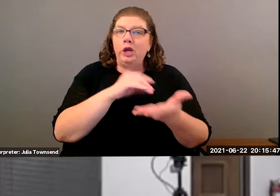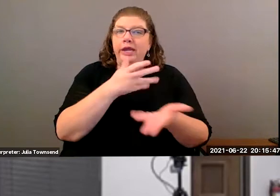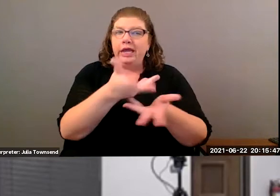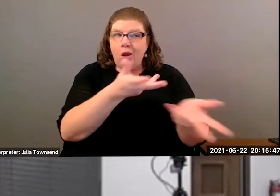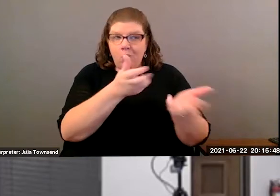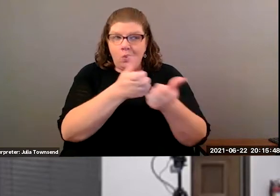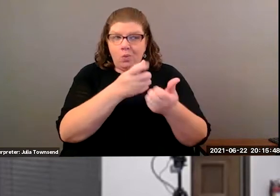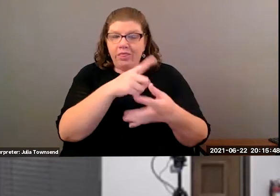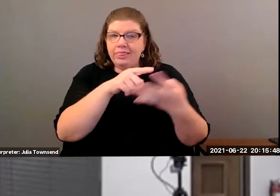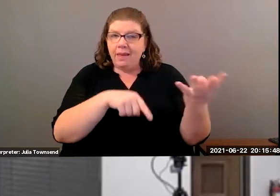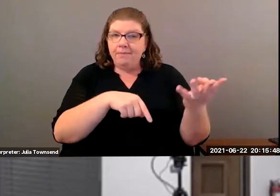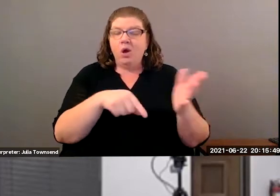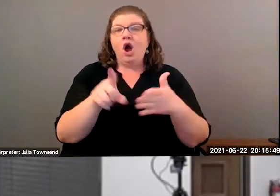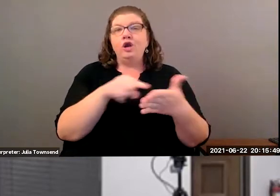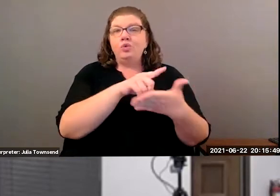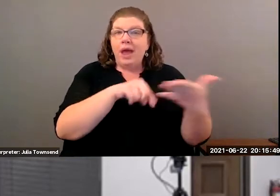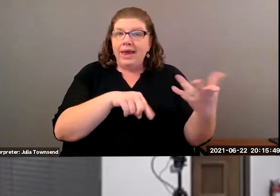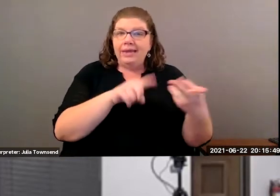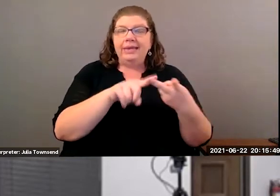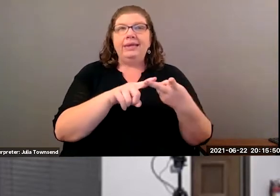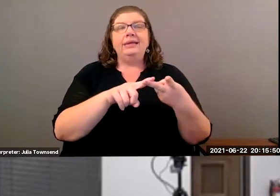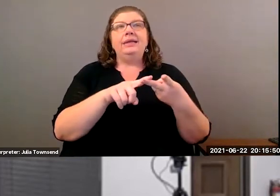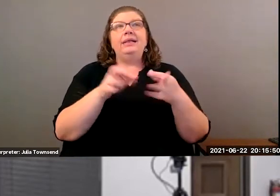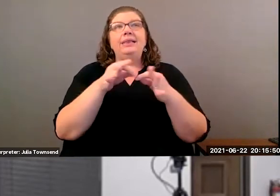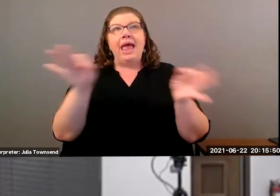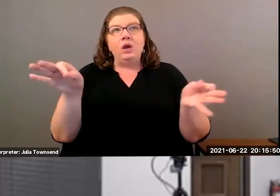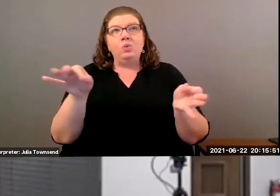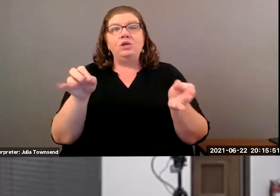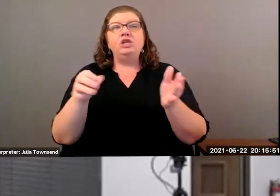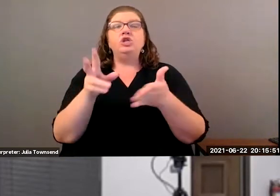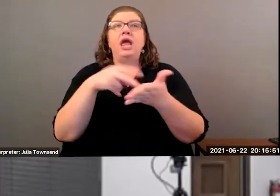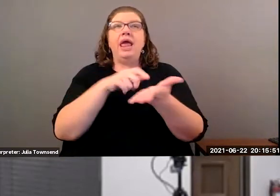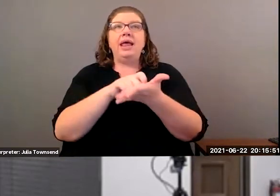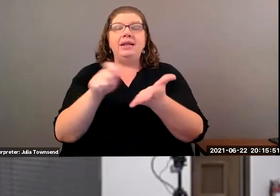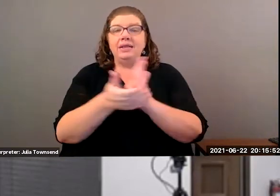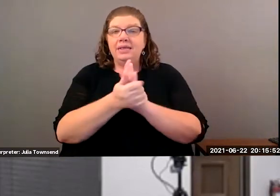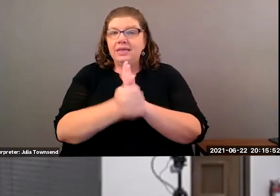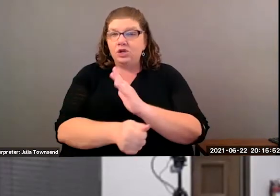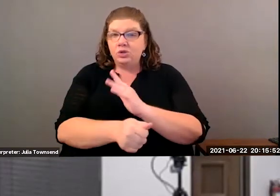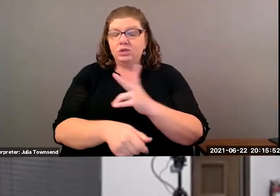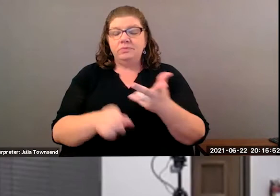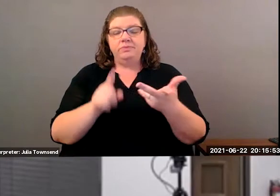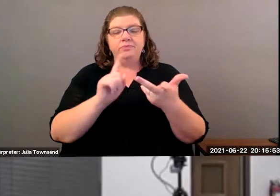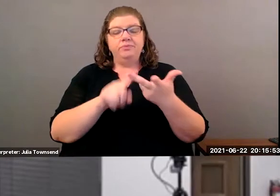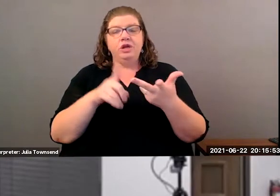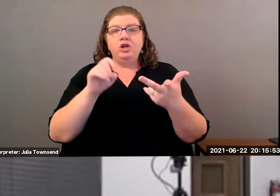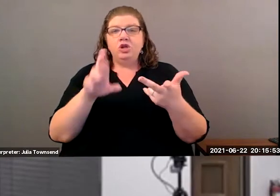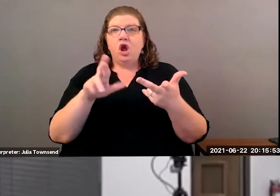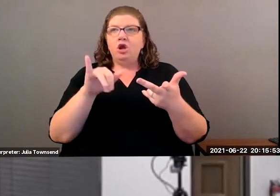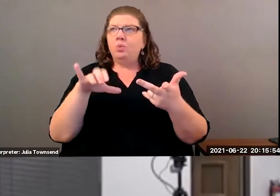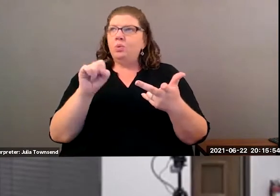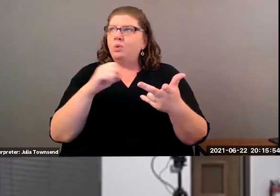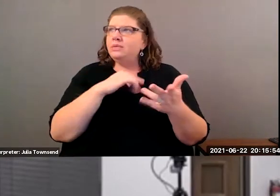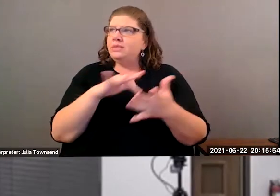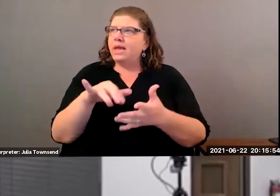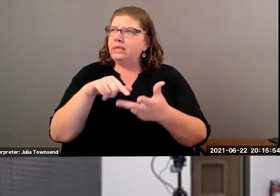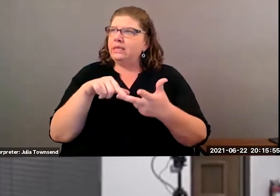on grading, language and literacy. Dr. Rios' study, help me, Sean, do you